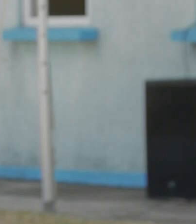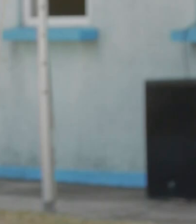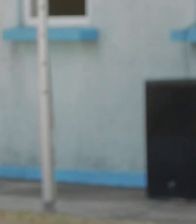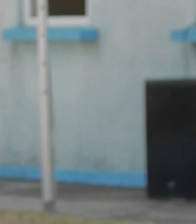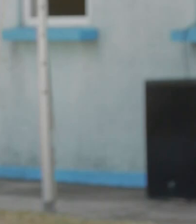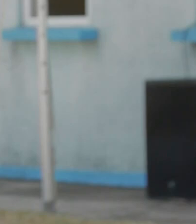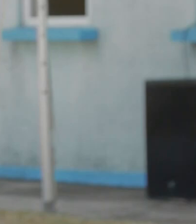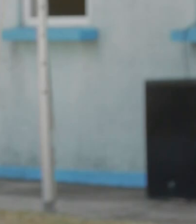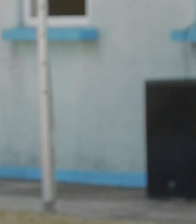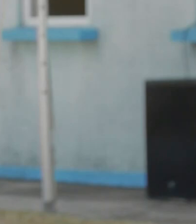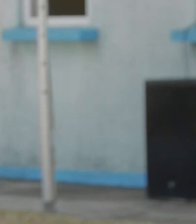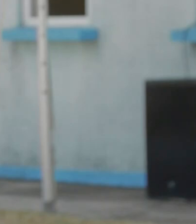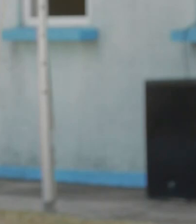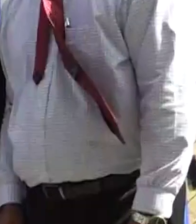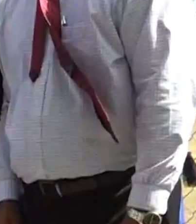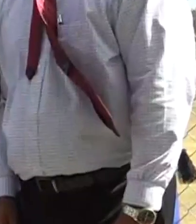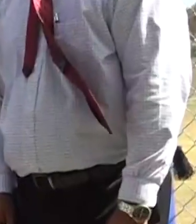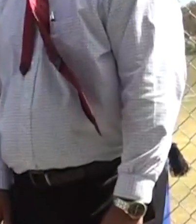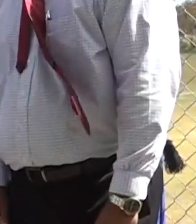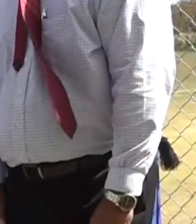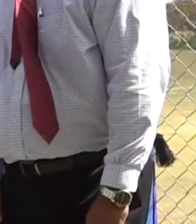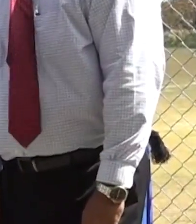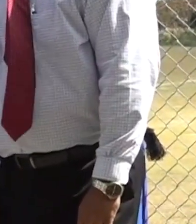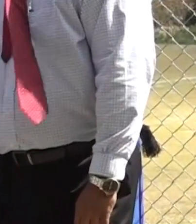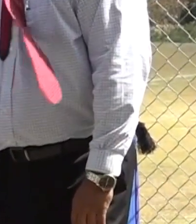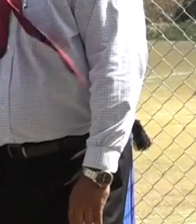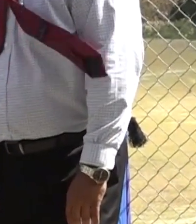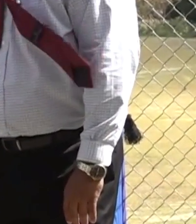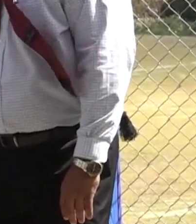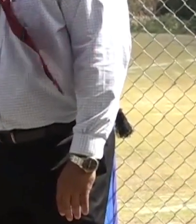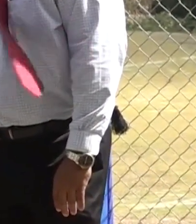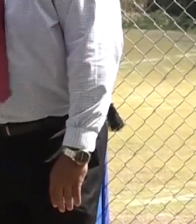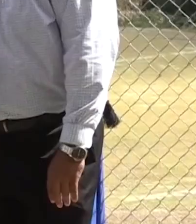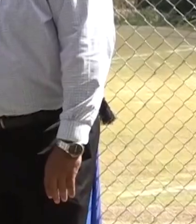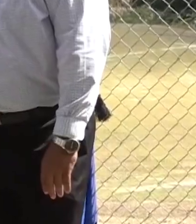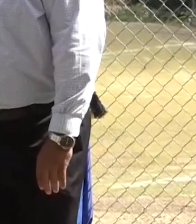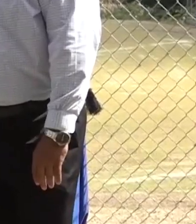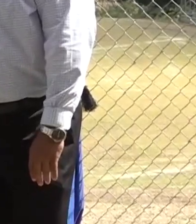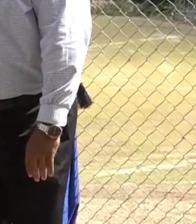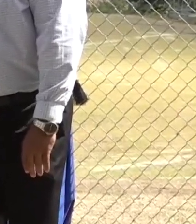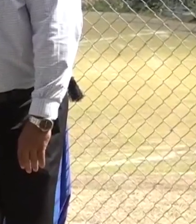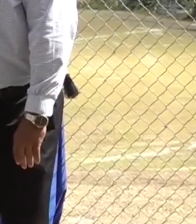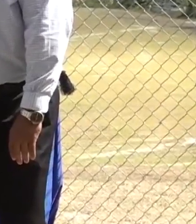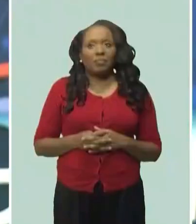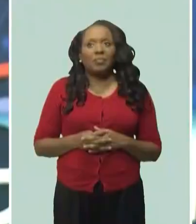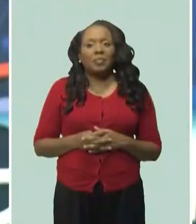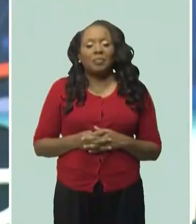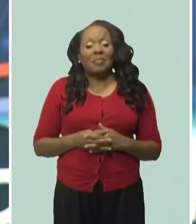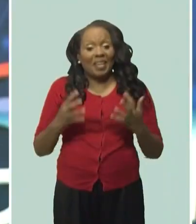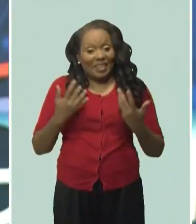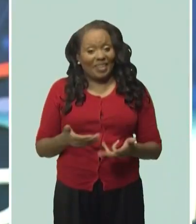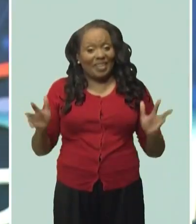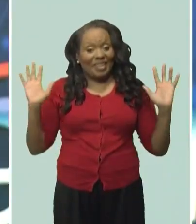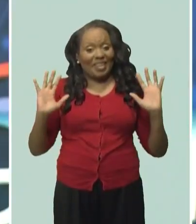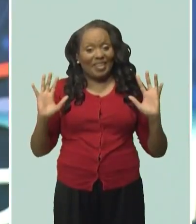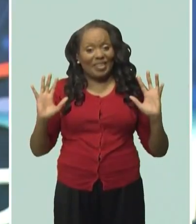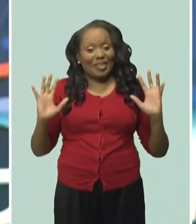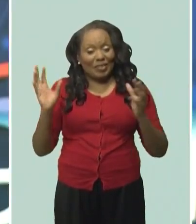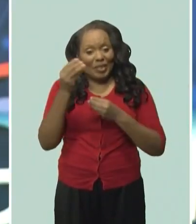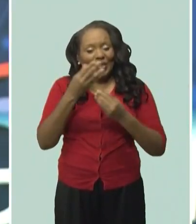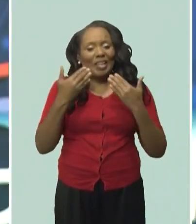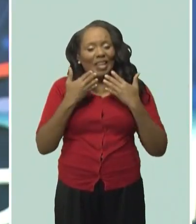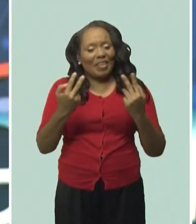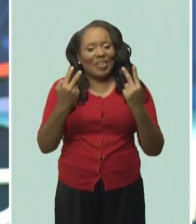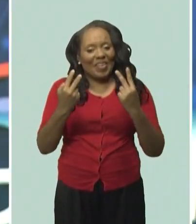games in my life. And Margaret Ridge Boyce, CBC Sports. Well, that's our time tonight. Thank you